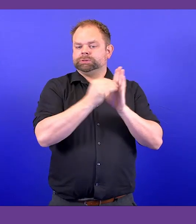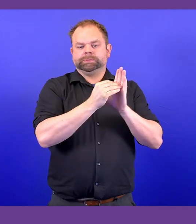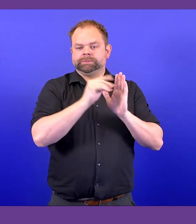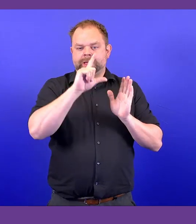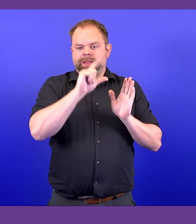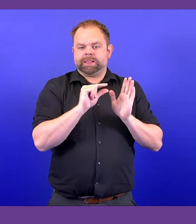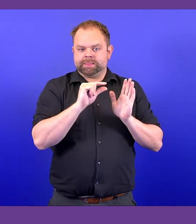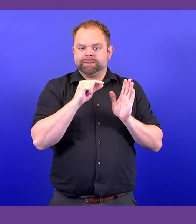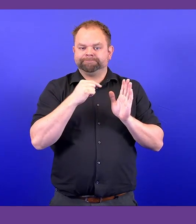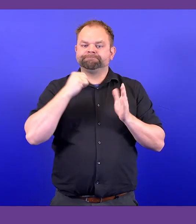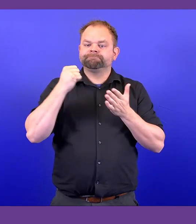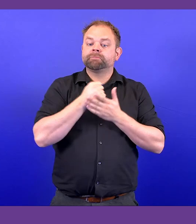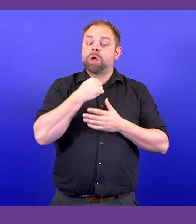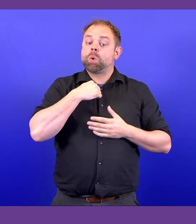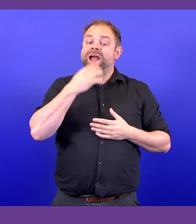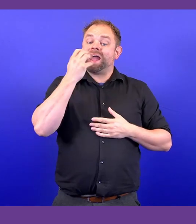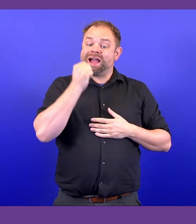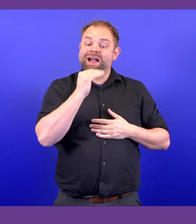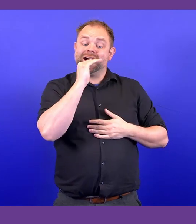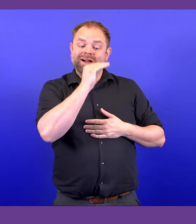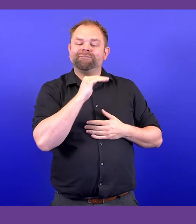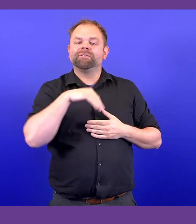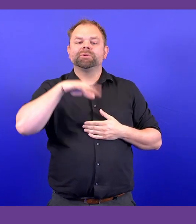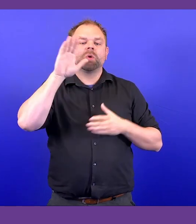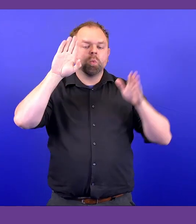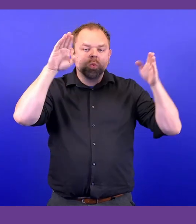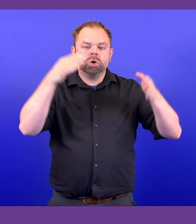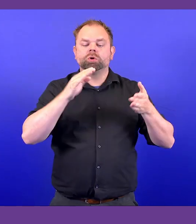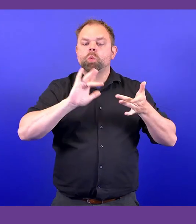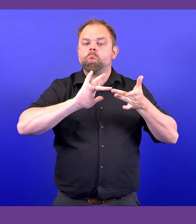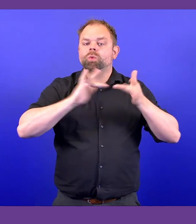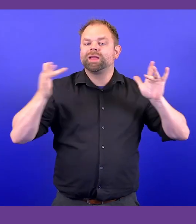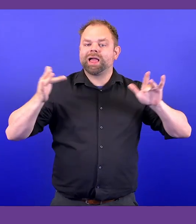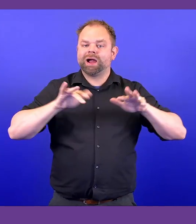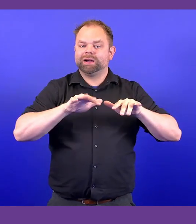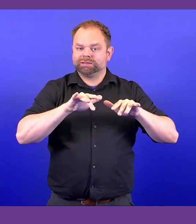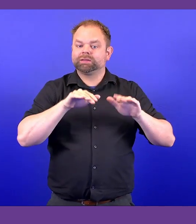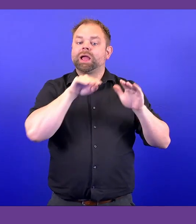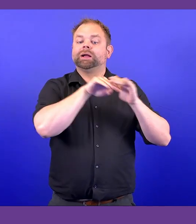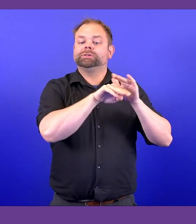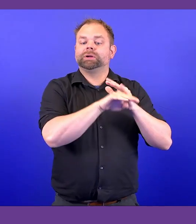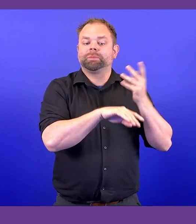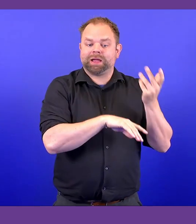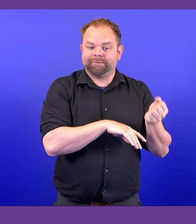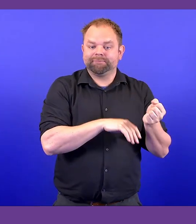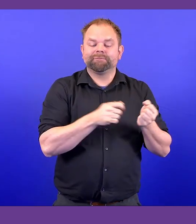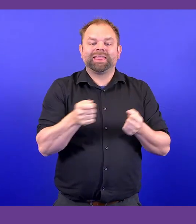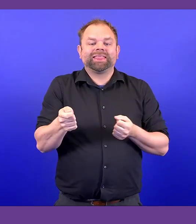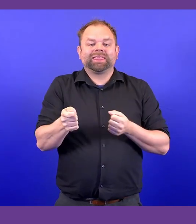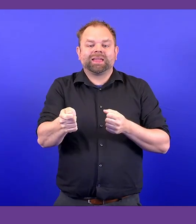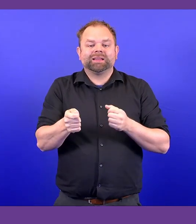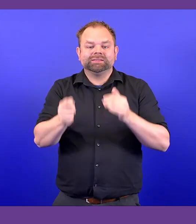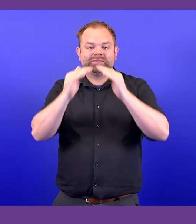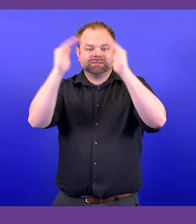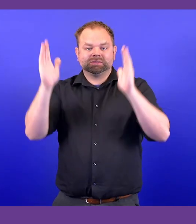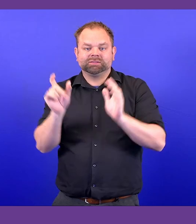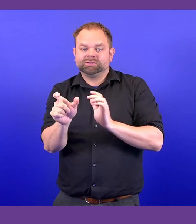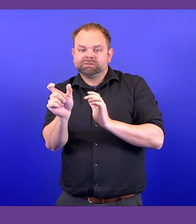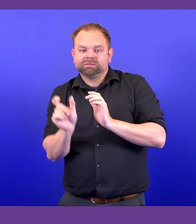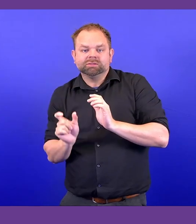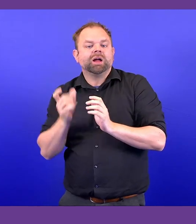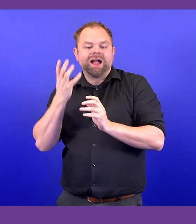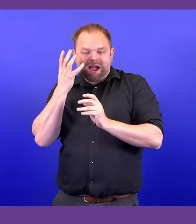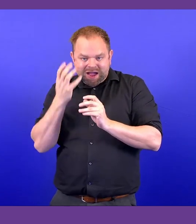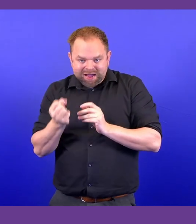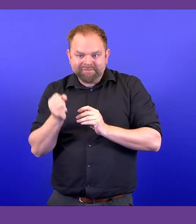vehicles, infrastructure, even the online environment. So I think this really just having a bus that you can just get